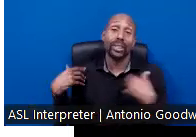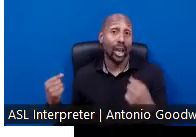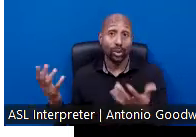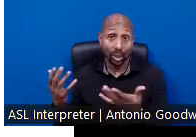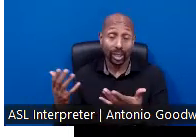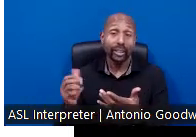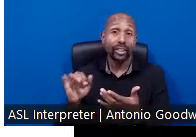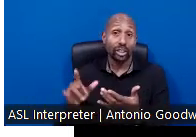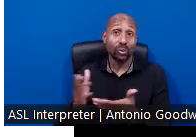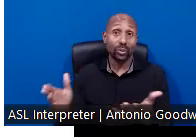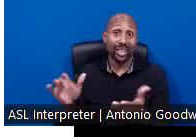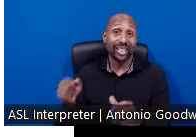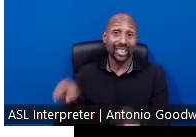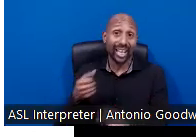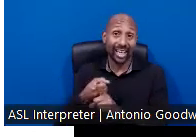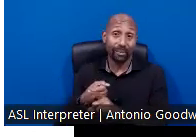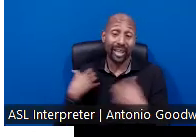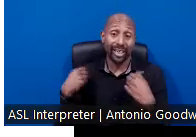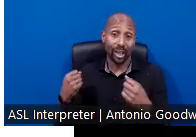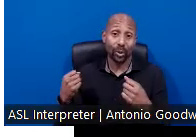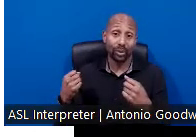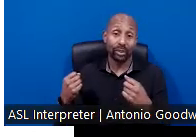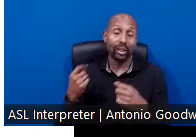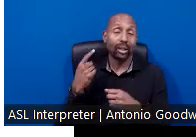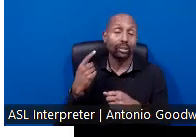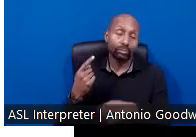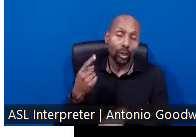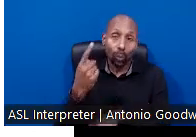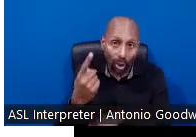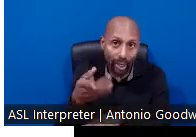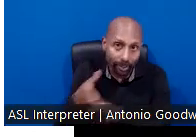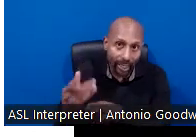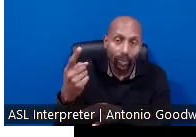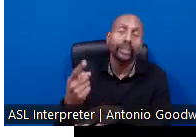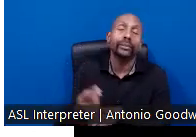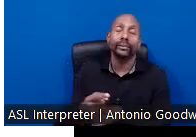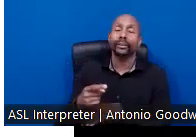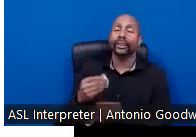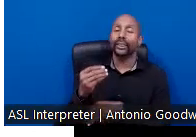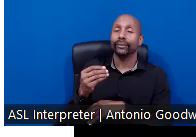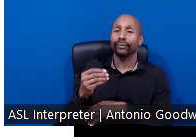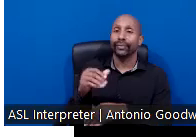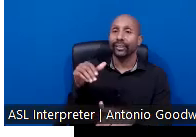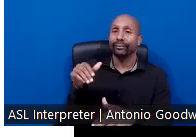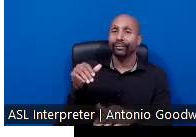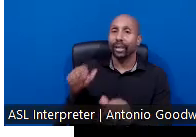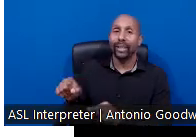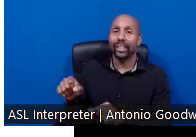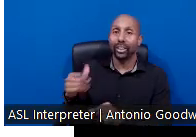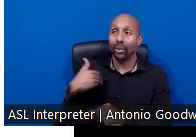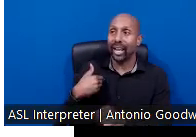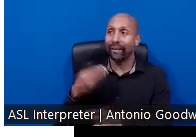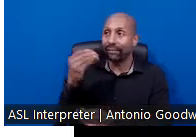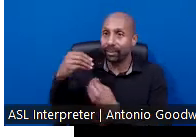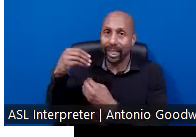some of these things. And one of them is definitely around food insecurities. A couple other examples, transportation